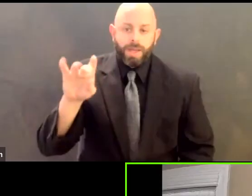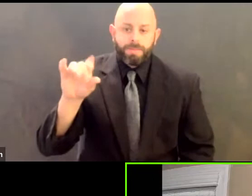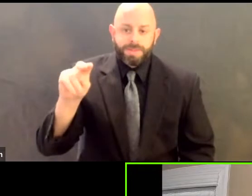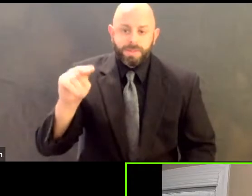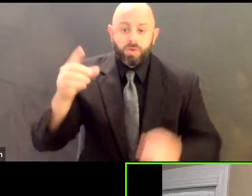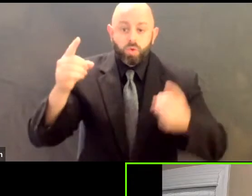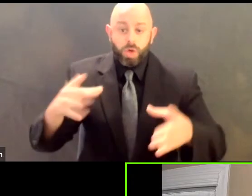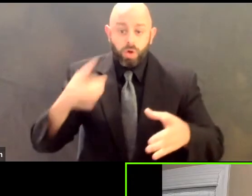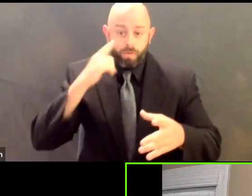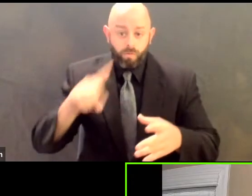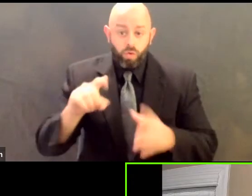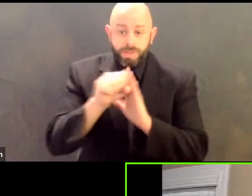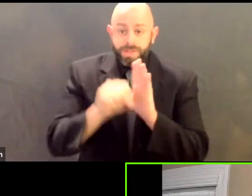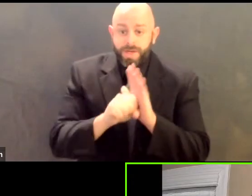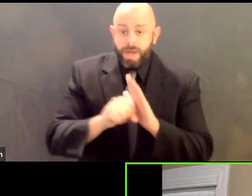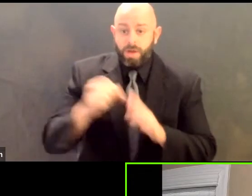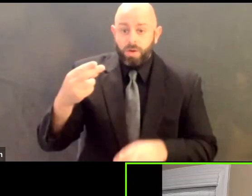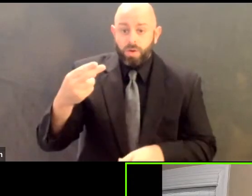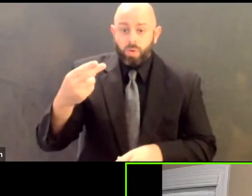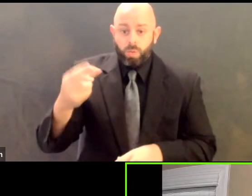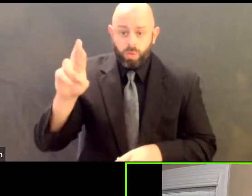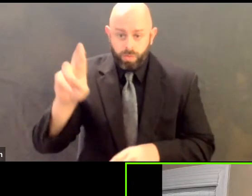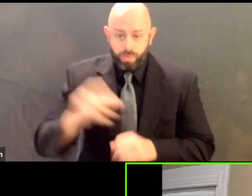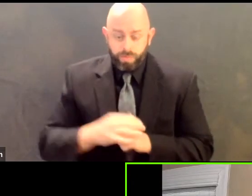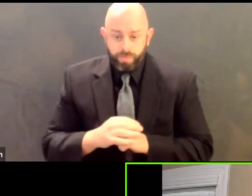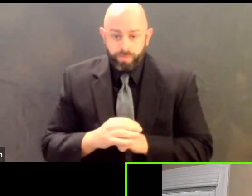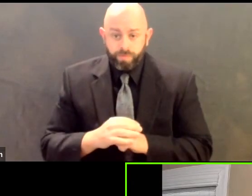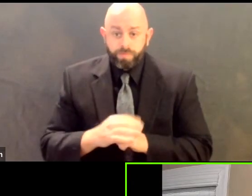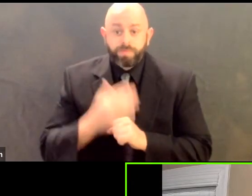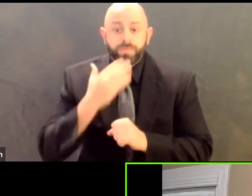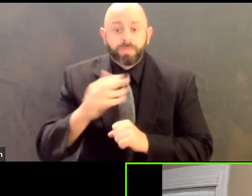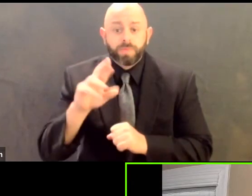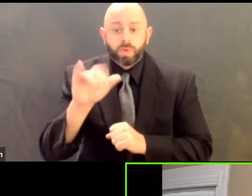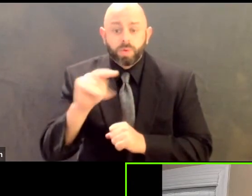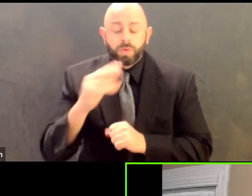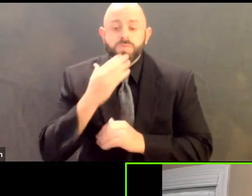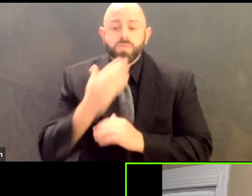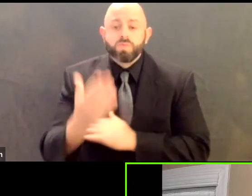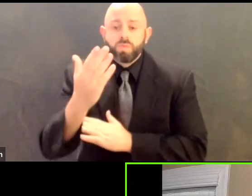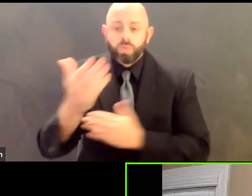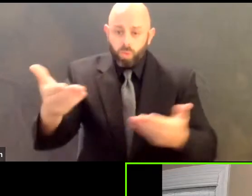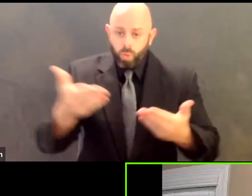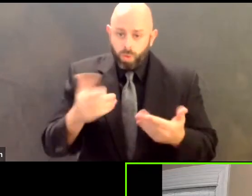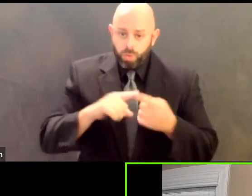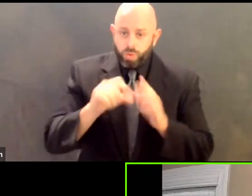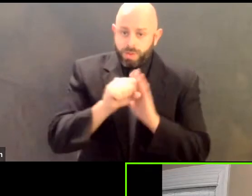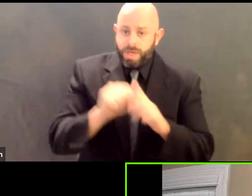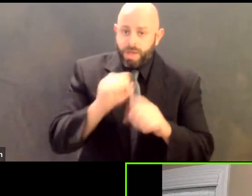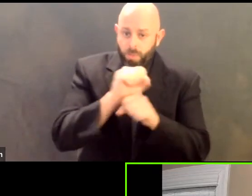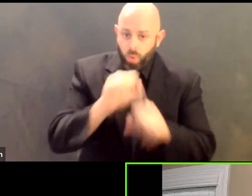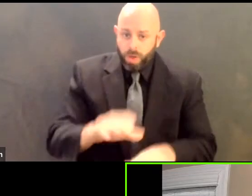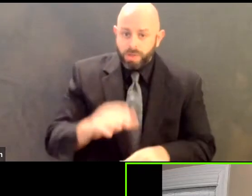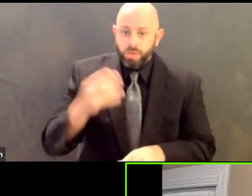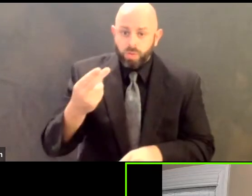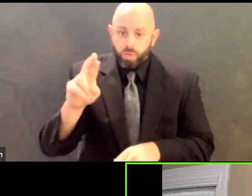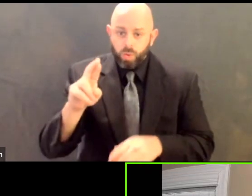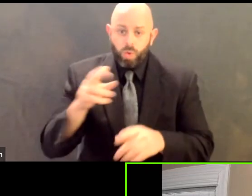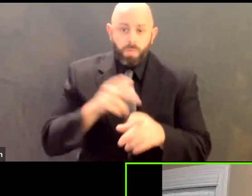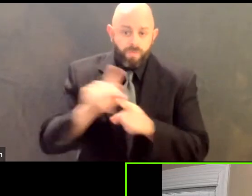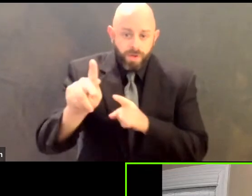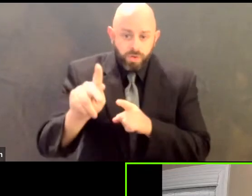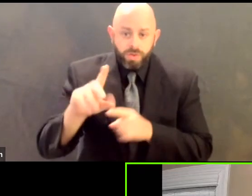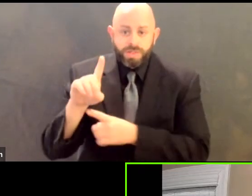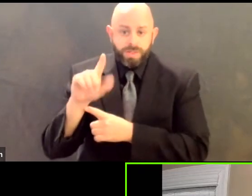Thank you, Ryan. Good morning, and thank you to our state employees, our human resources professionals, our disability